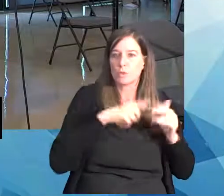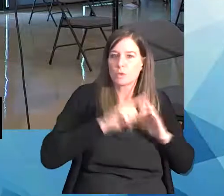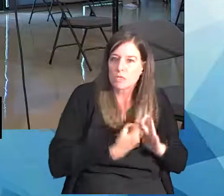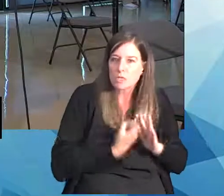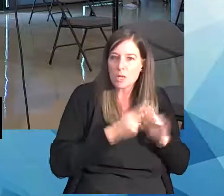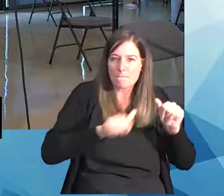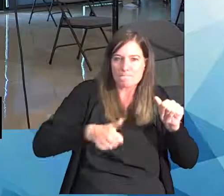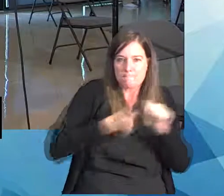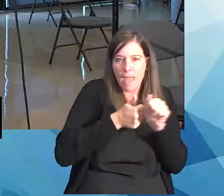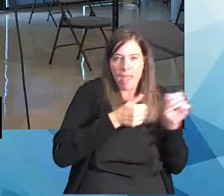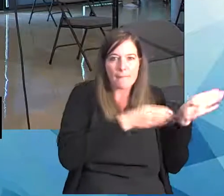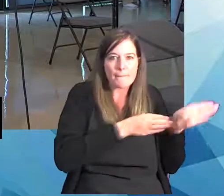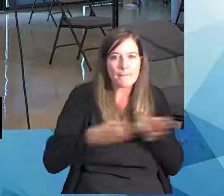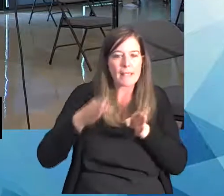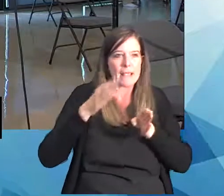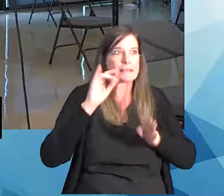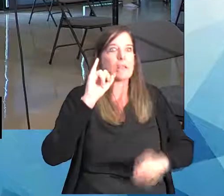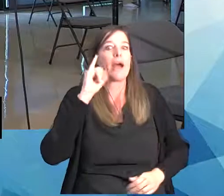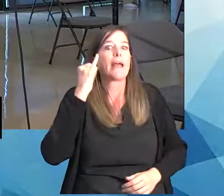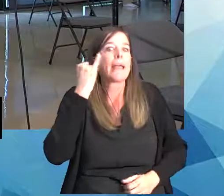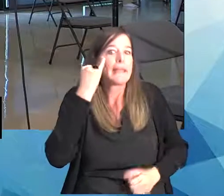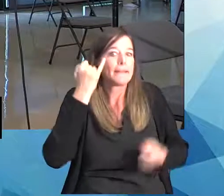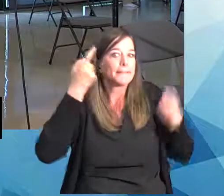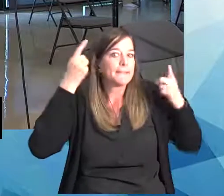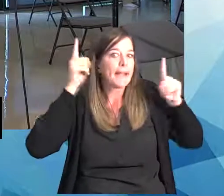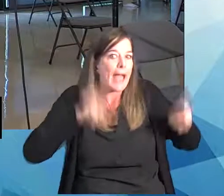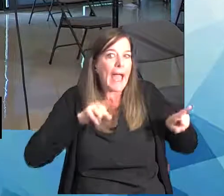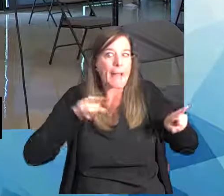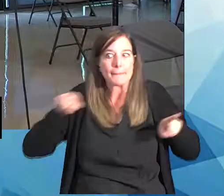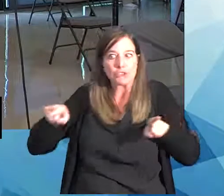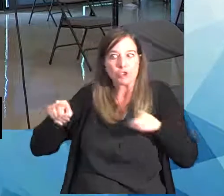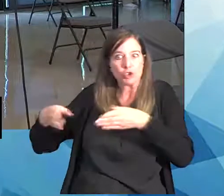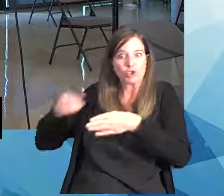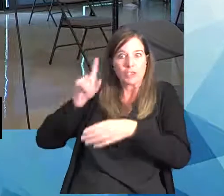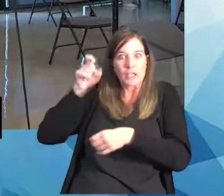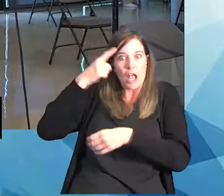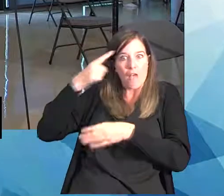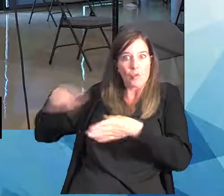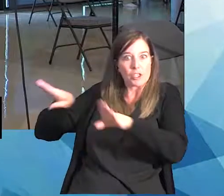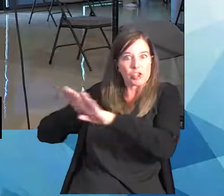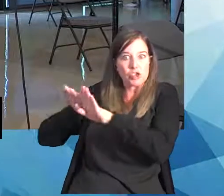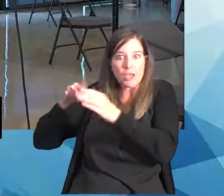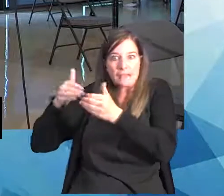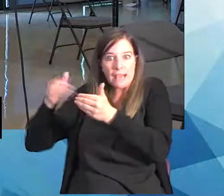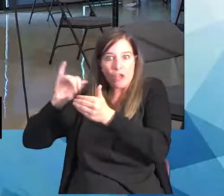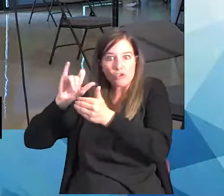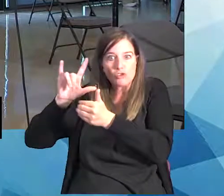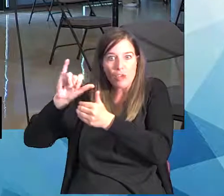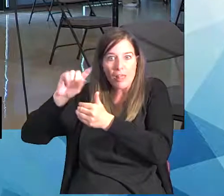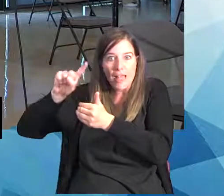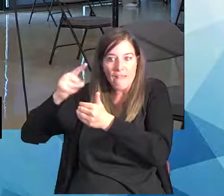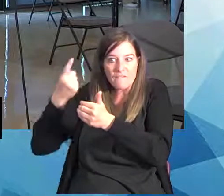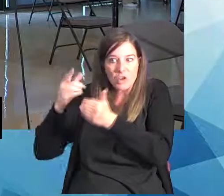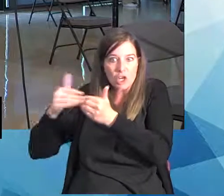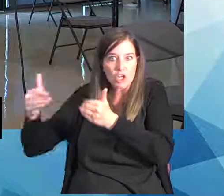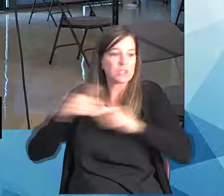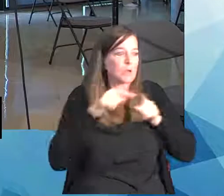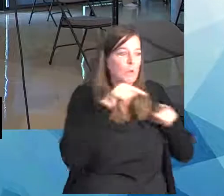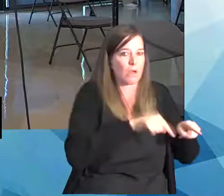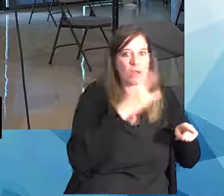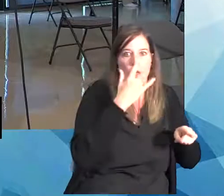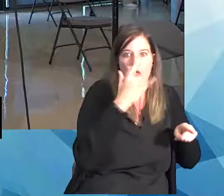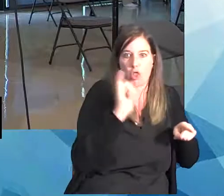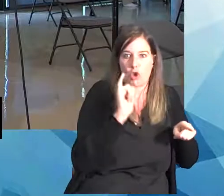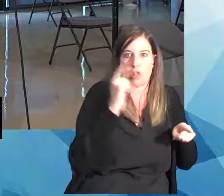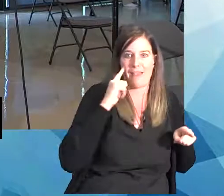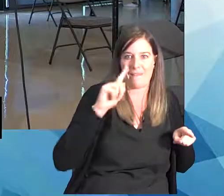on July 1st if there is a partial or total government shutdown. So the entire team pulled together, was